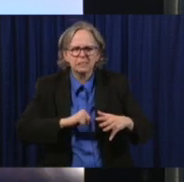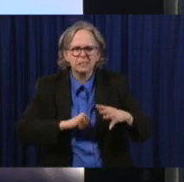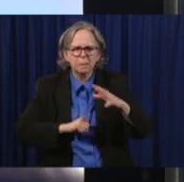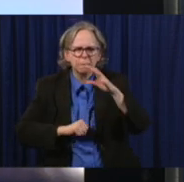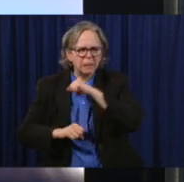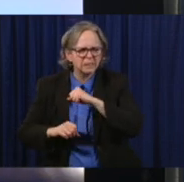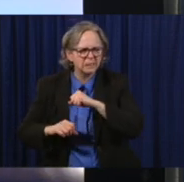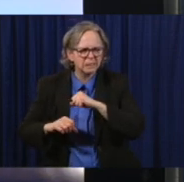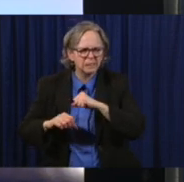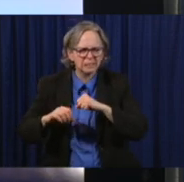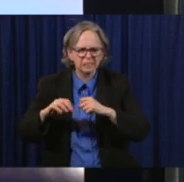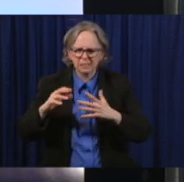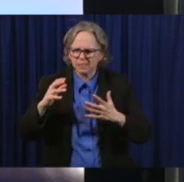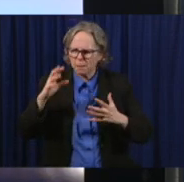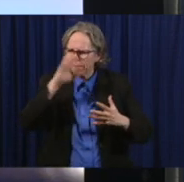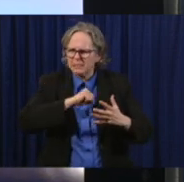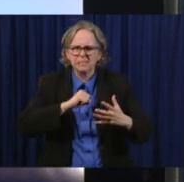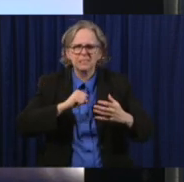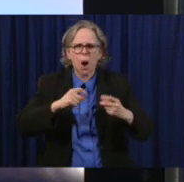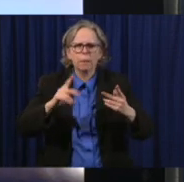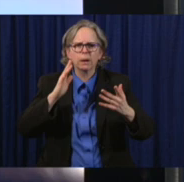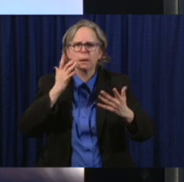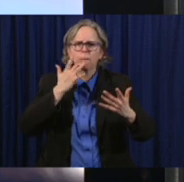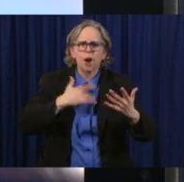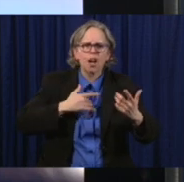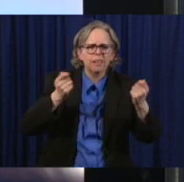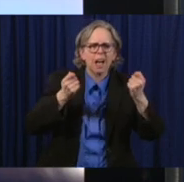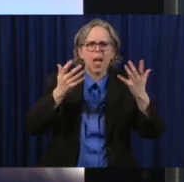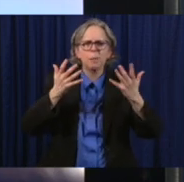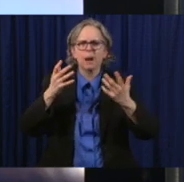are sacrificing right now.